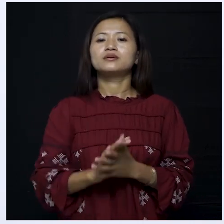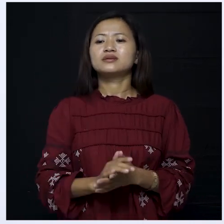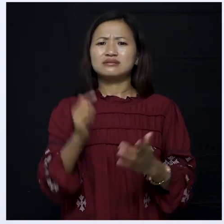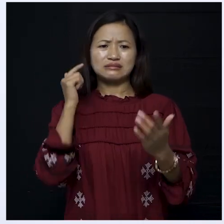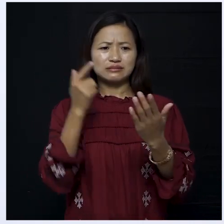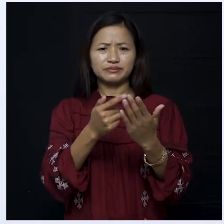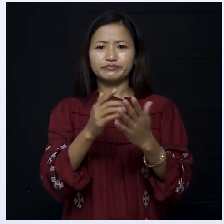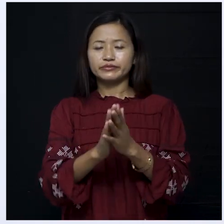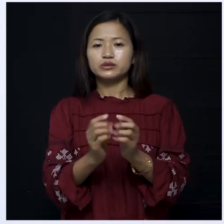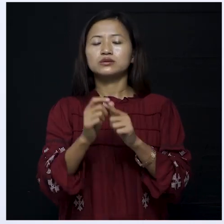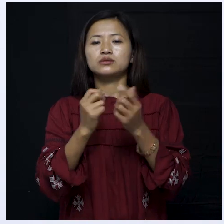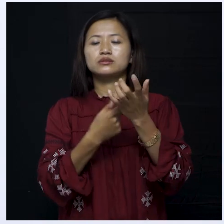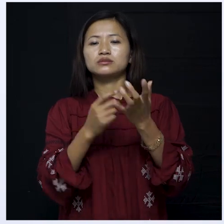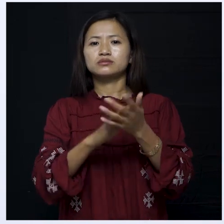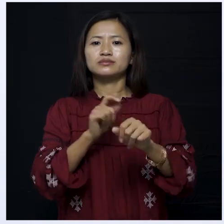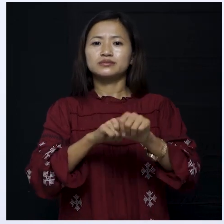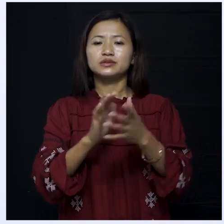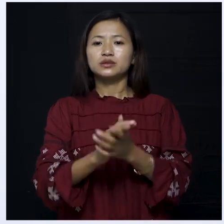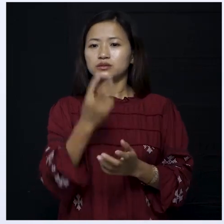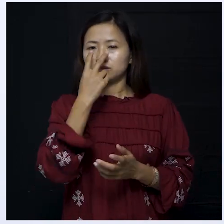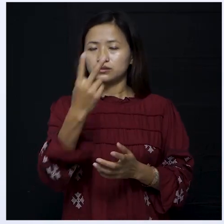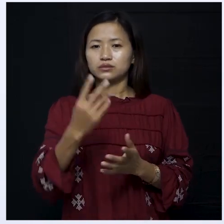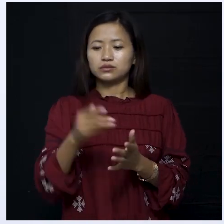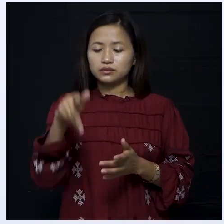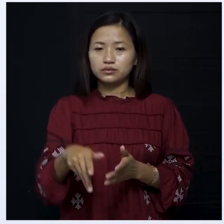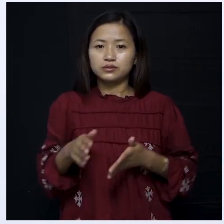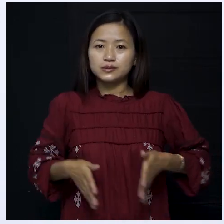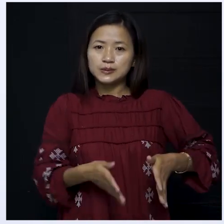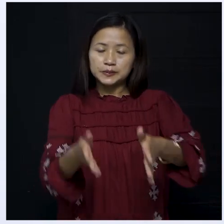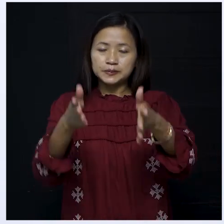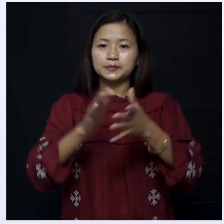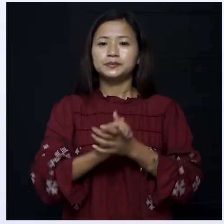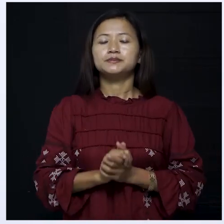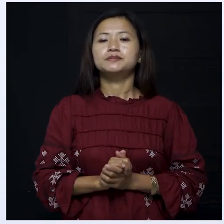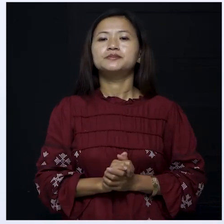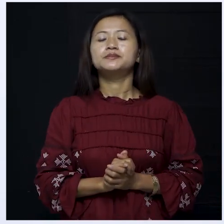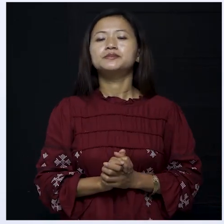exact duration here, but let's take a look at it in this way.